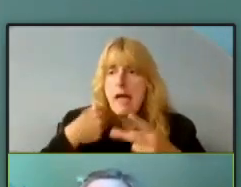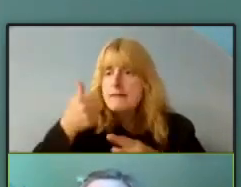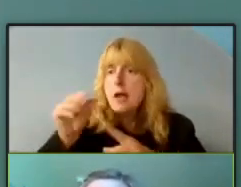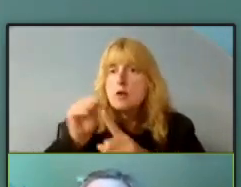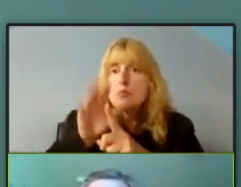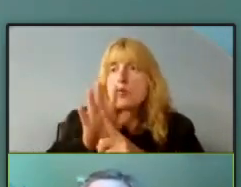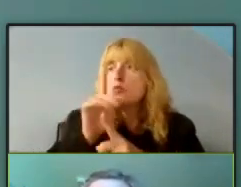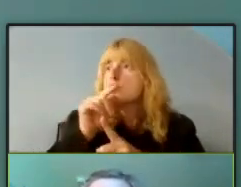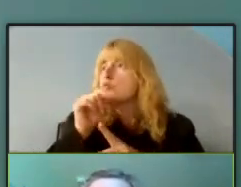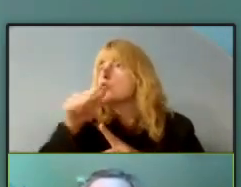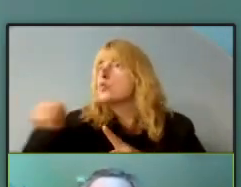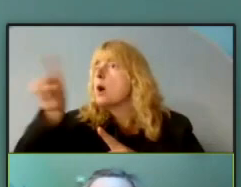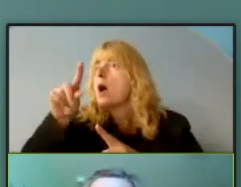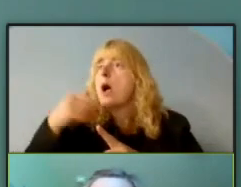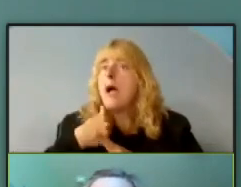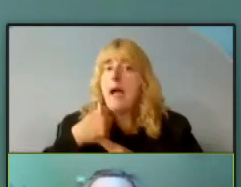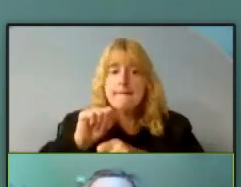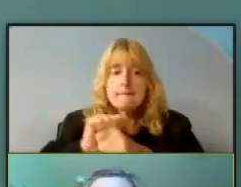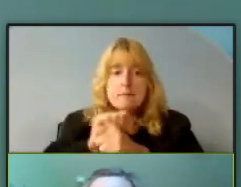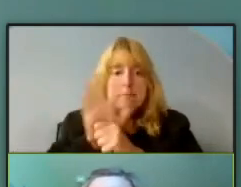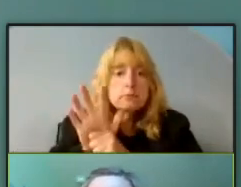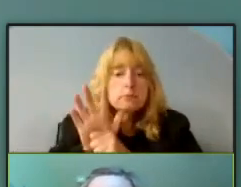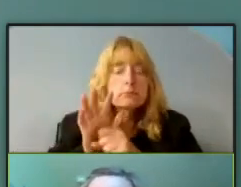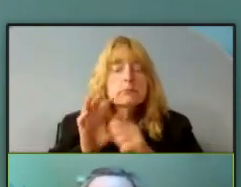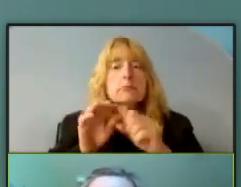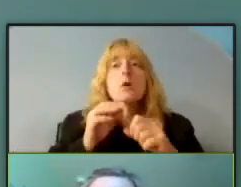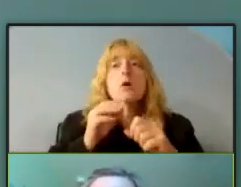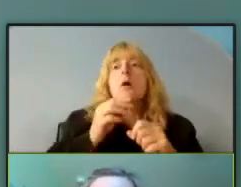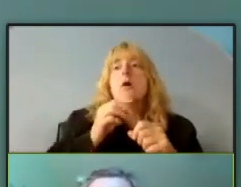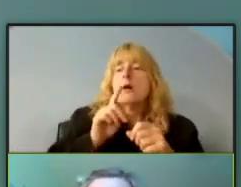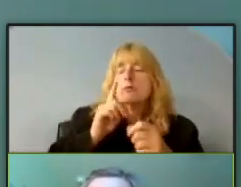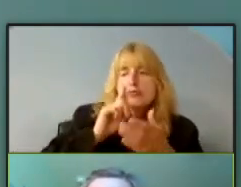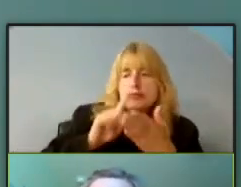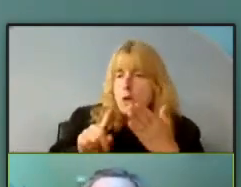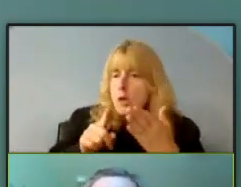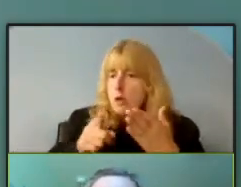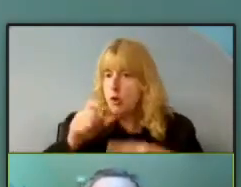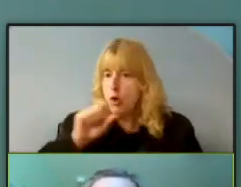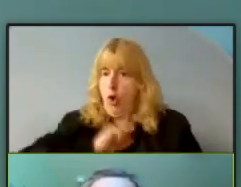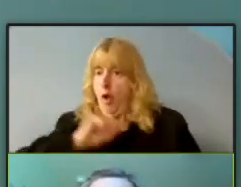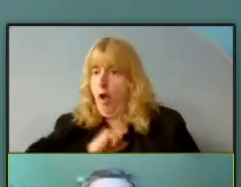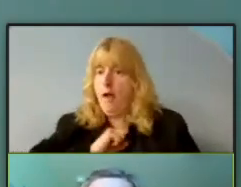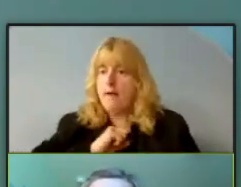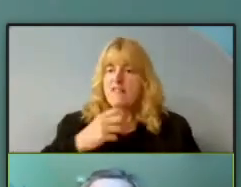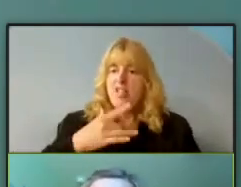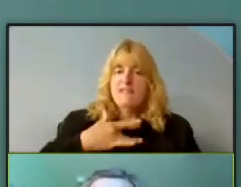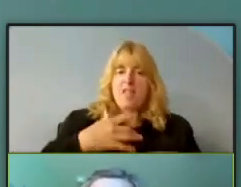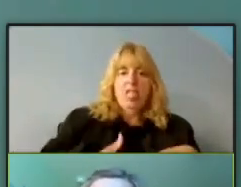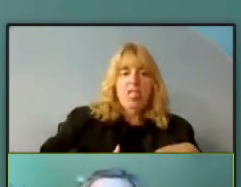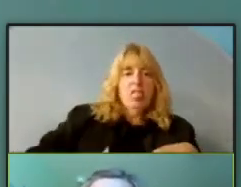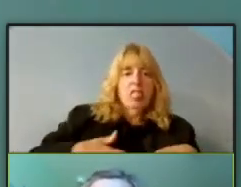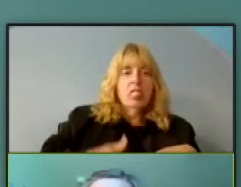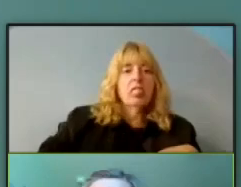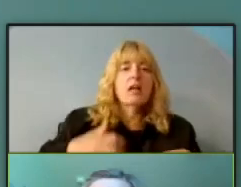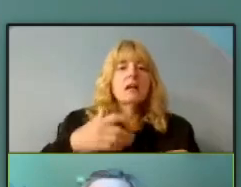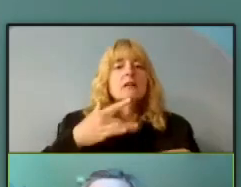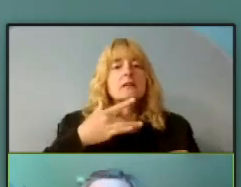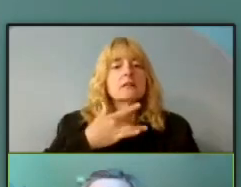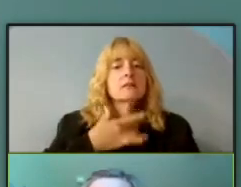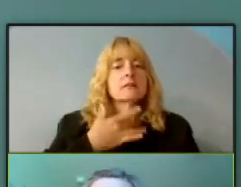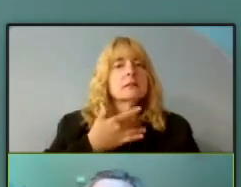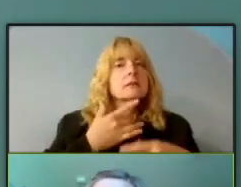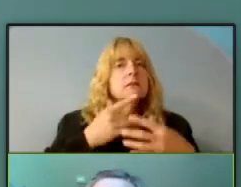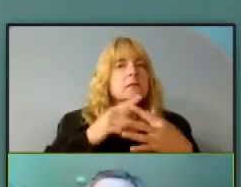positive for COVID-19, checking for things like cough, nausea, checking the entire list of